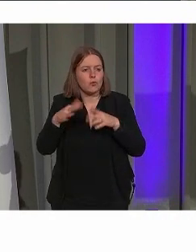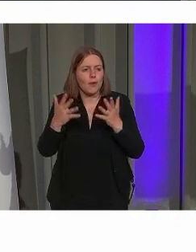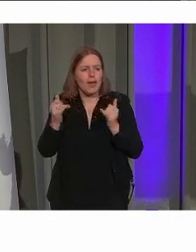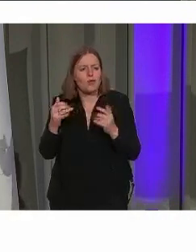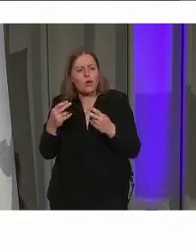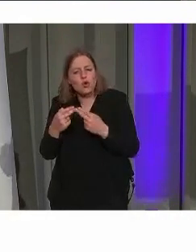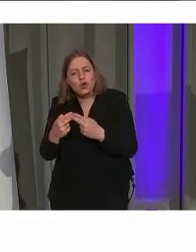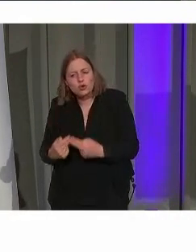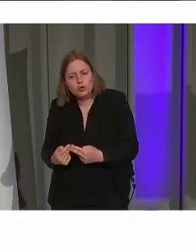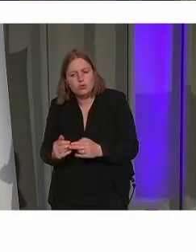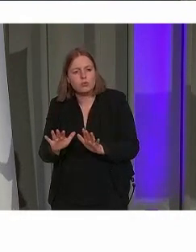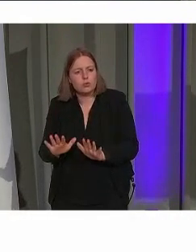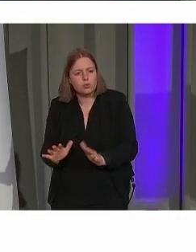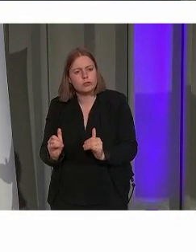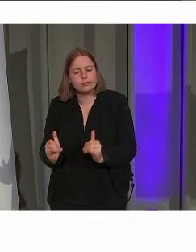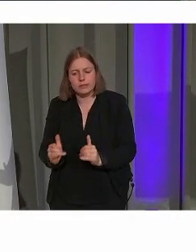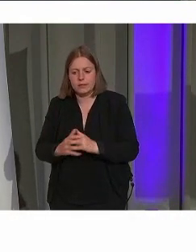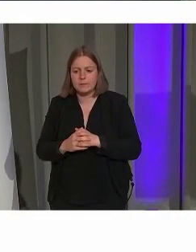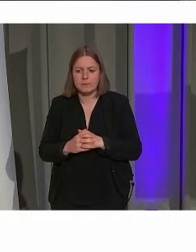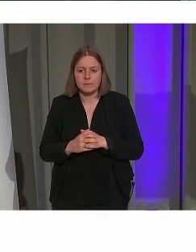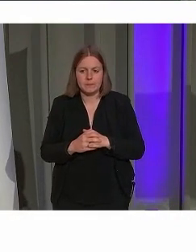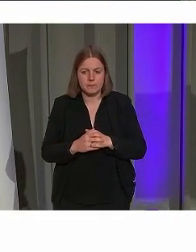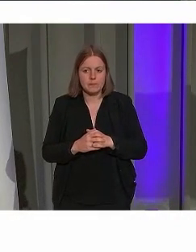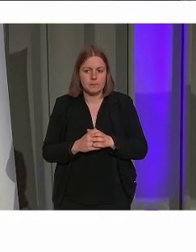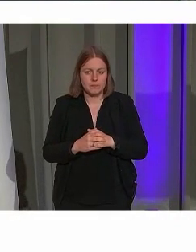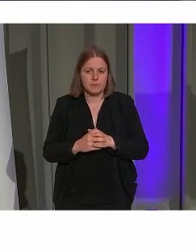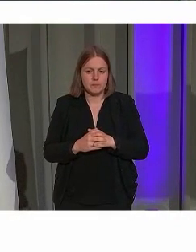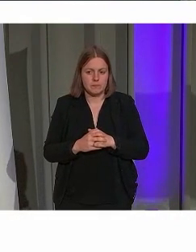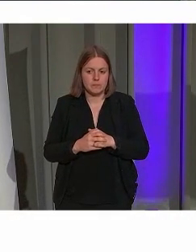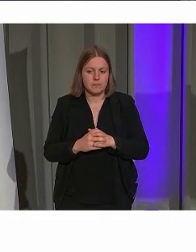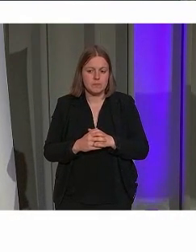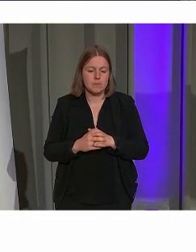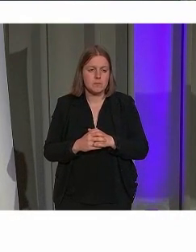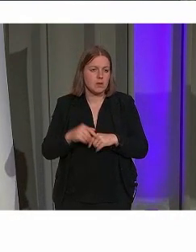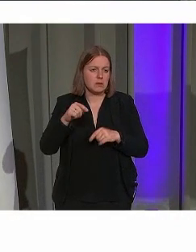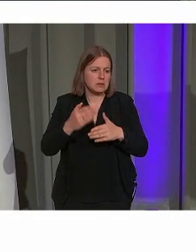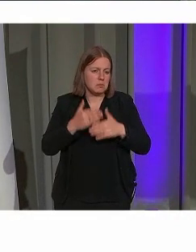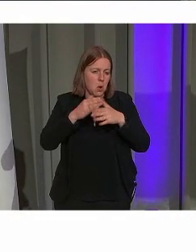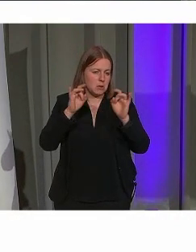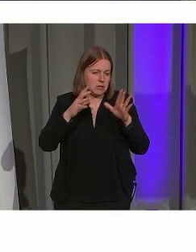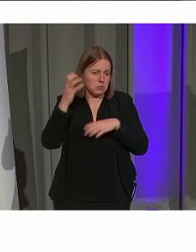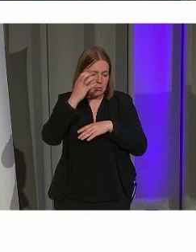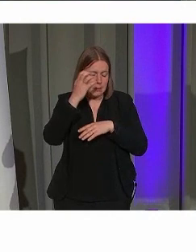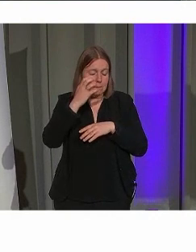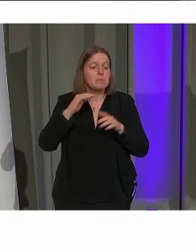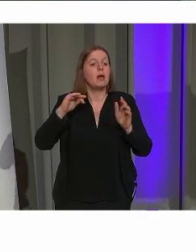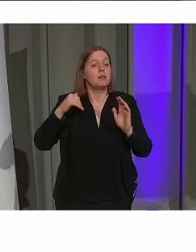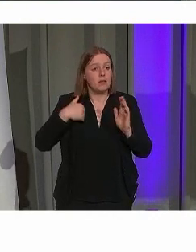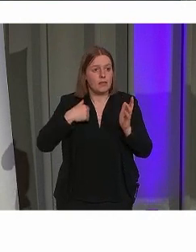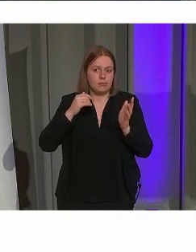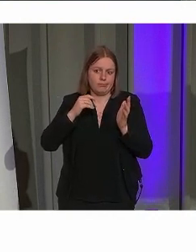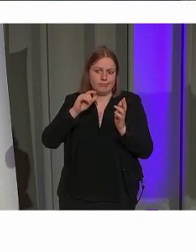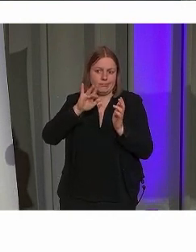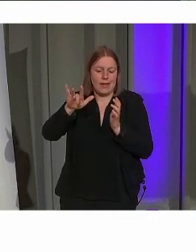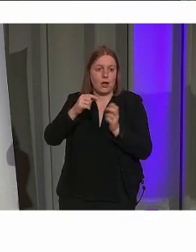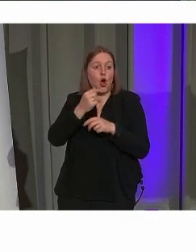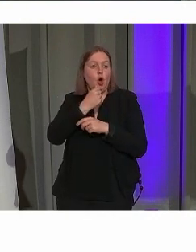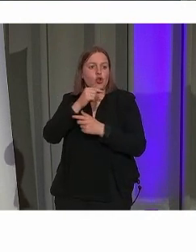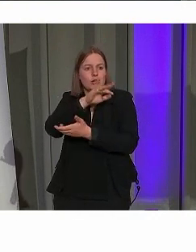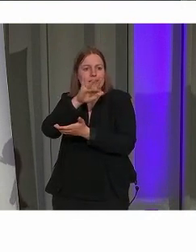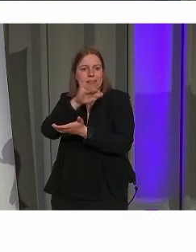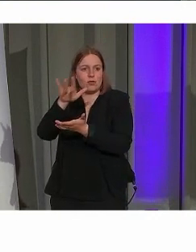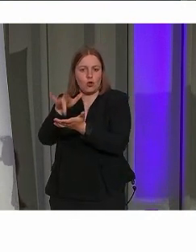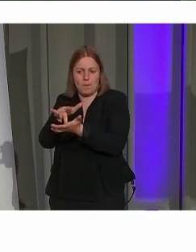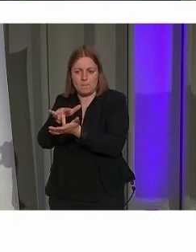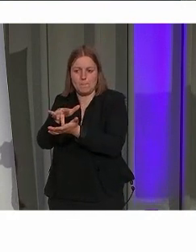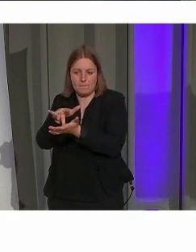But then we live in the center and we head towards the old city along the newly